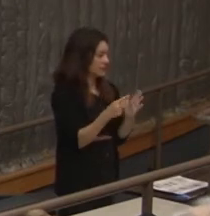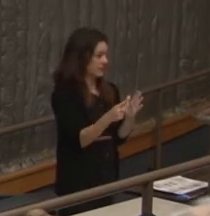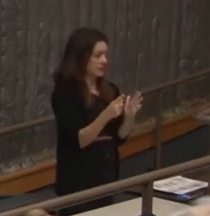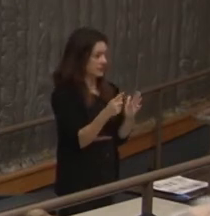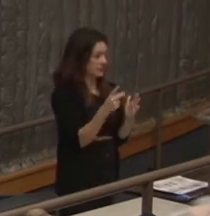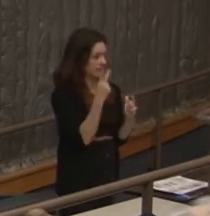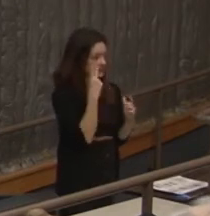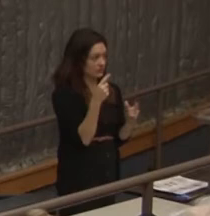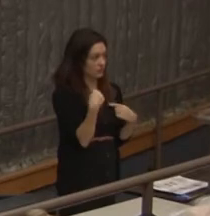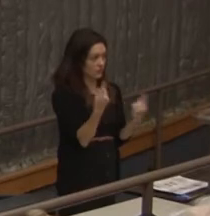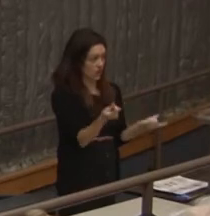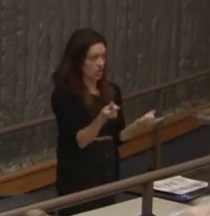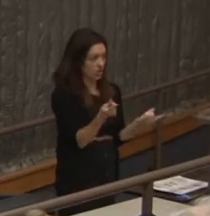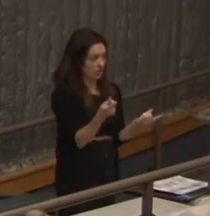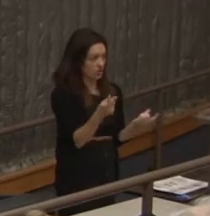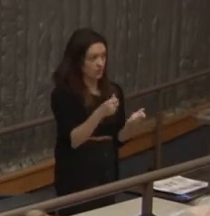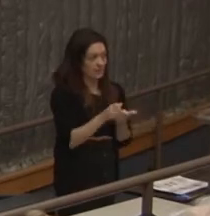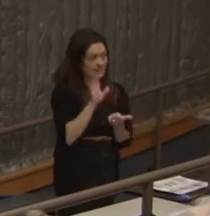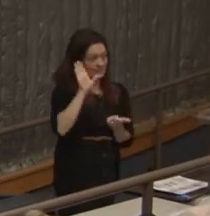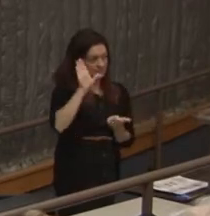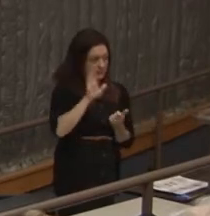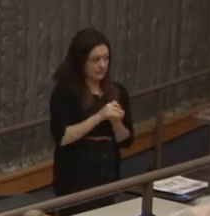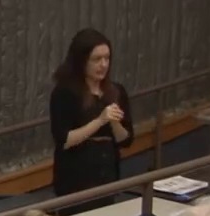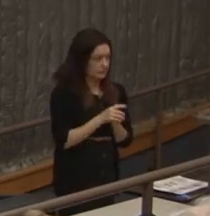don't know, you can tell me later how you feel about it,